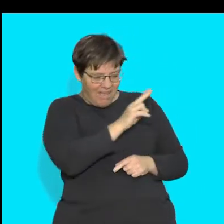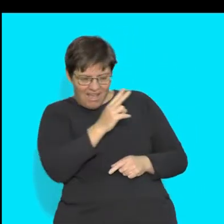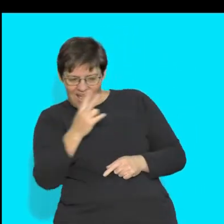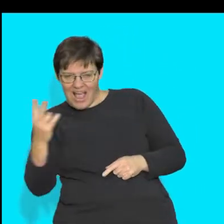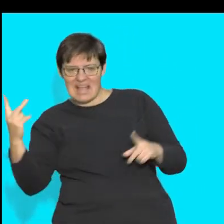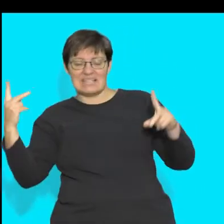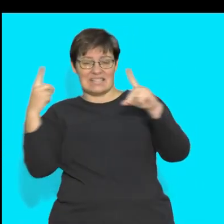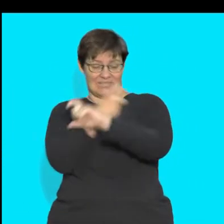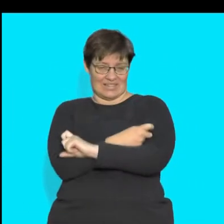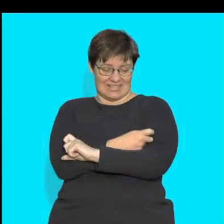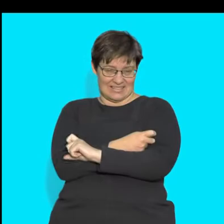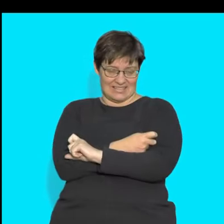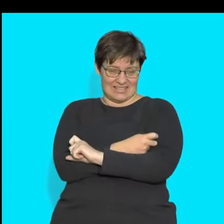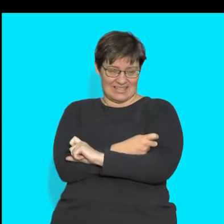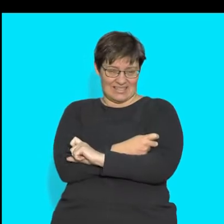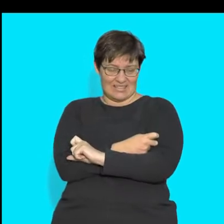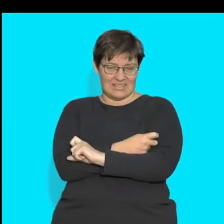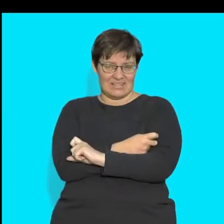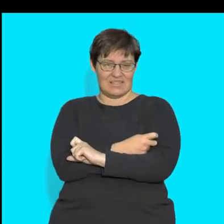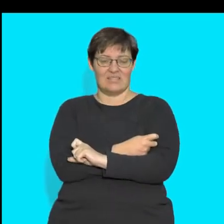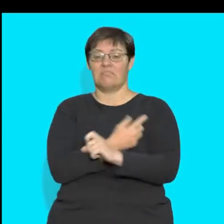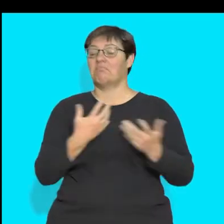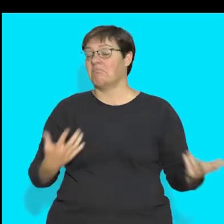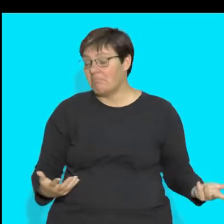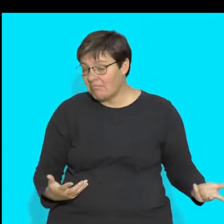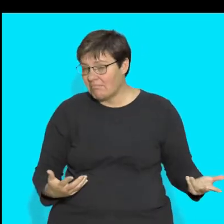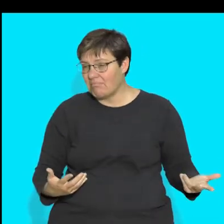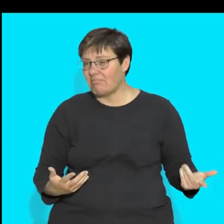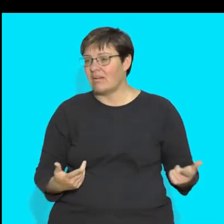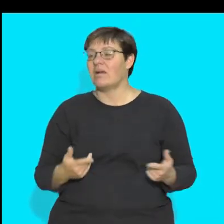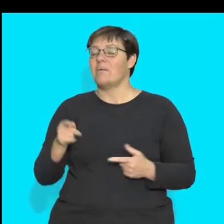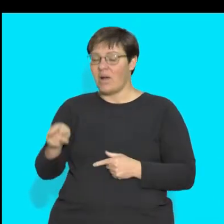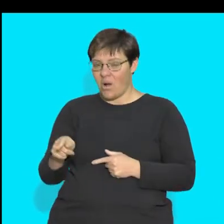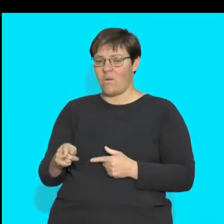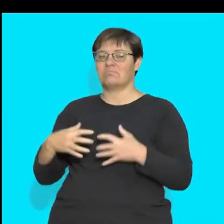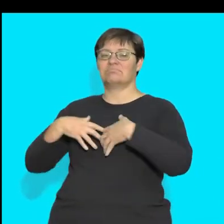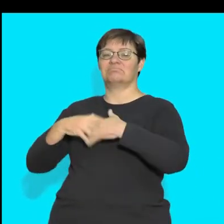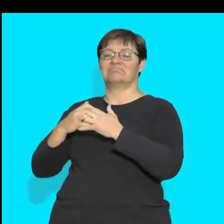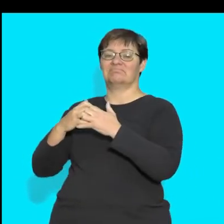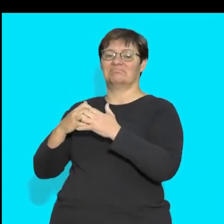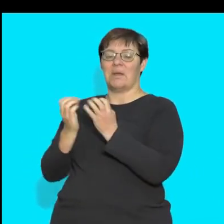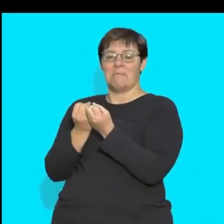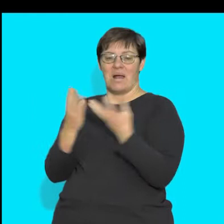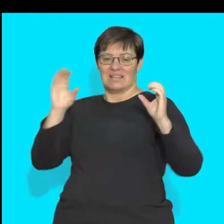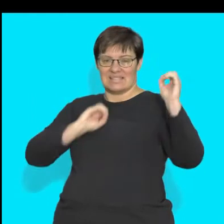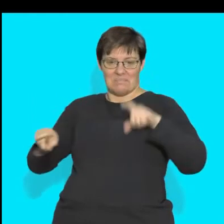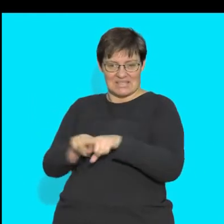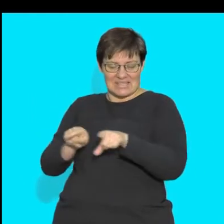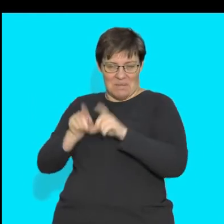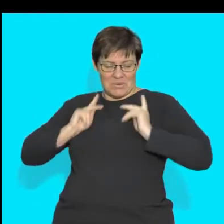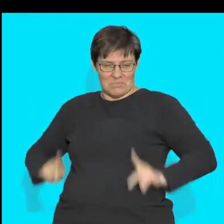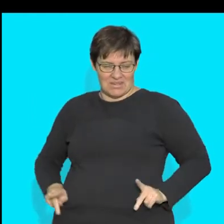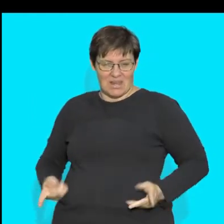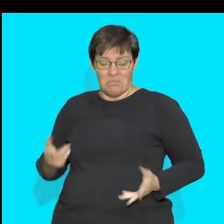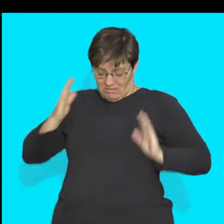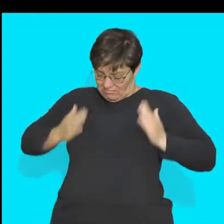And with that complexity, we made organisms that are multicellular like us. We've got lots